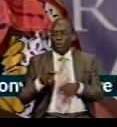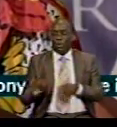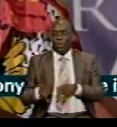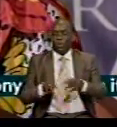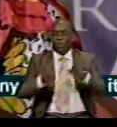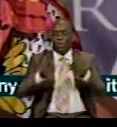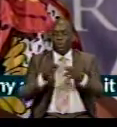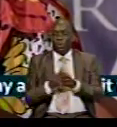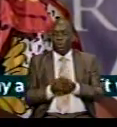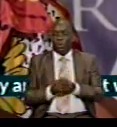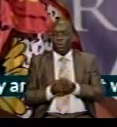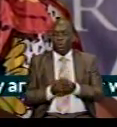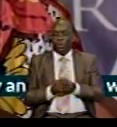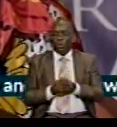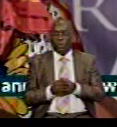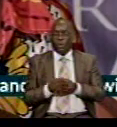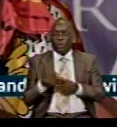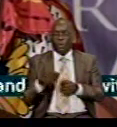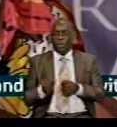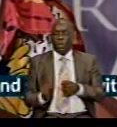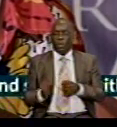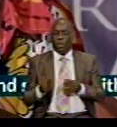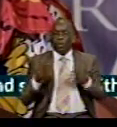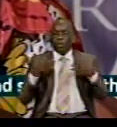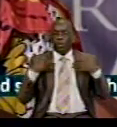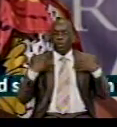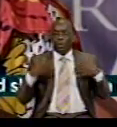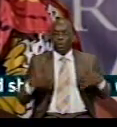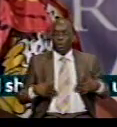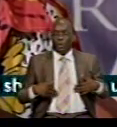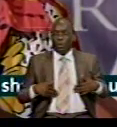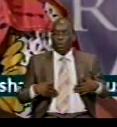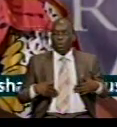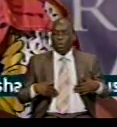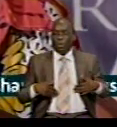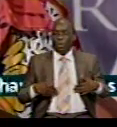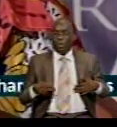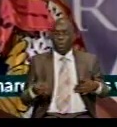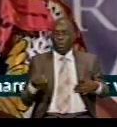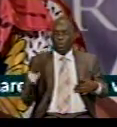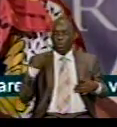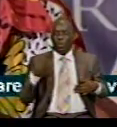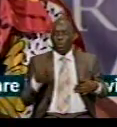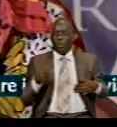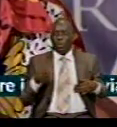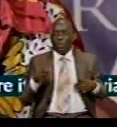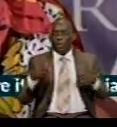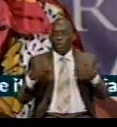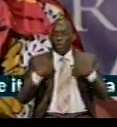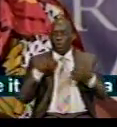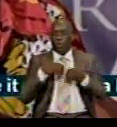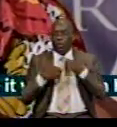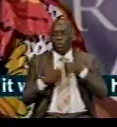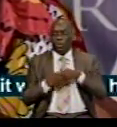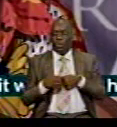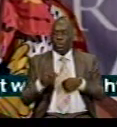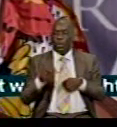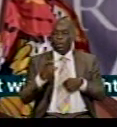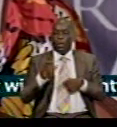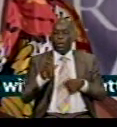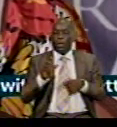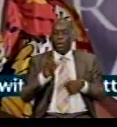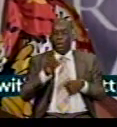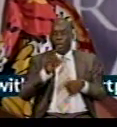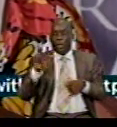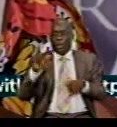The whole of my body got disconnected. I was conveyed to the hospital in Boya. I realized that my right hand, my right leg could not walk. I